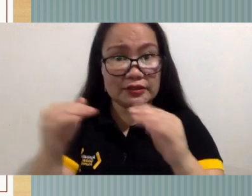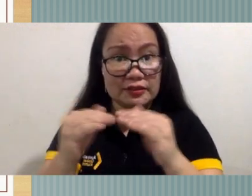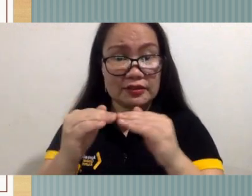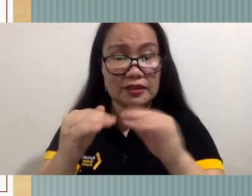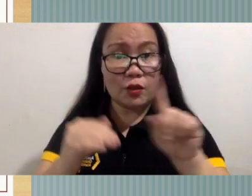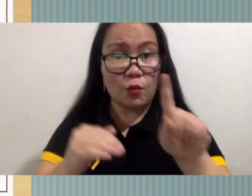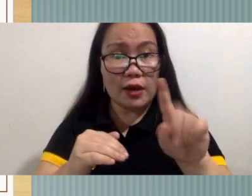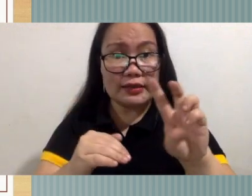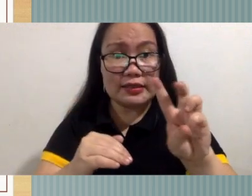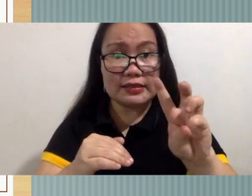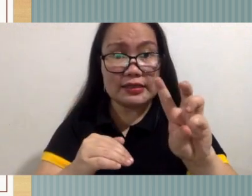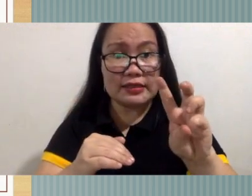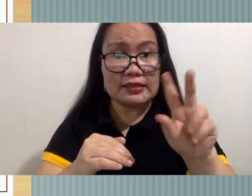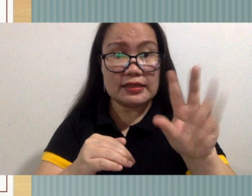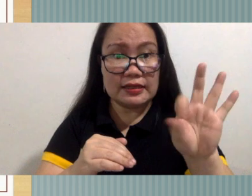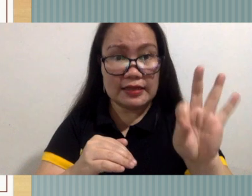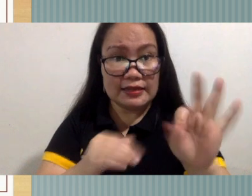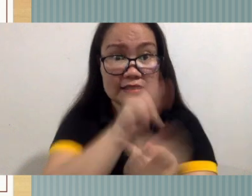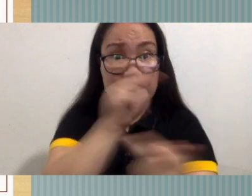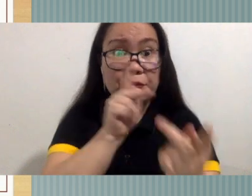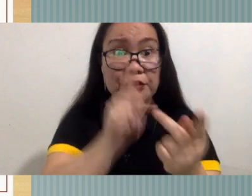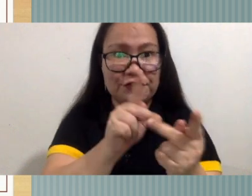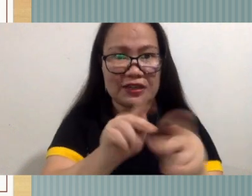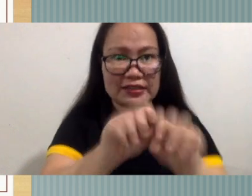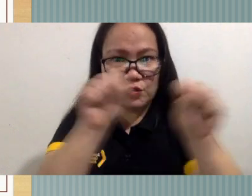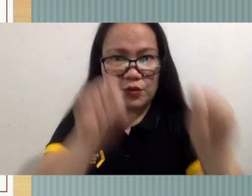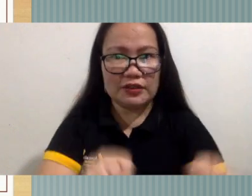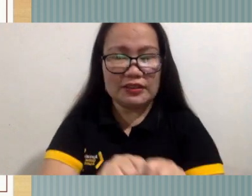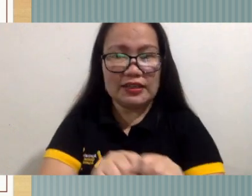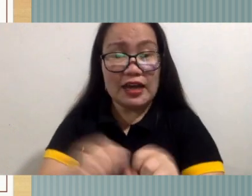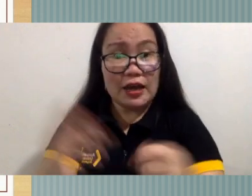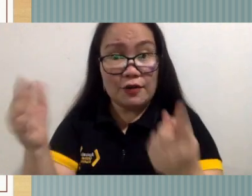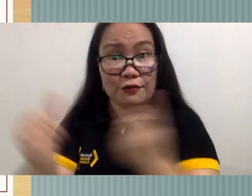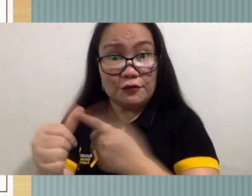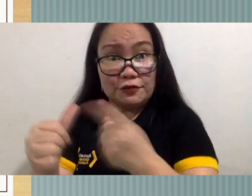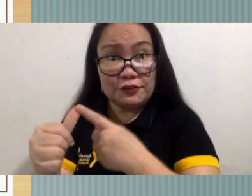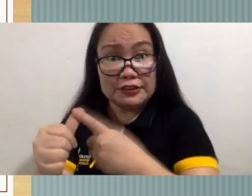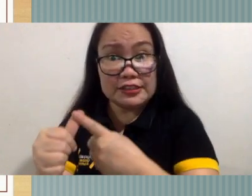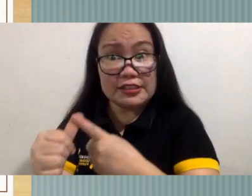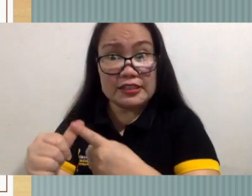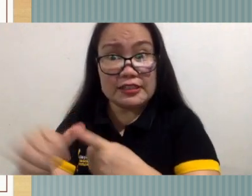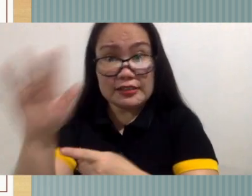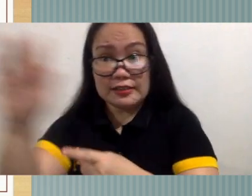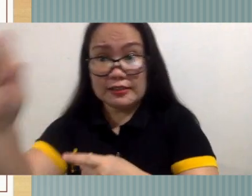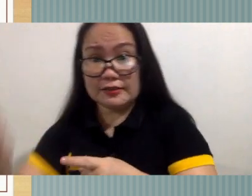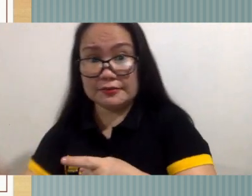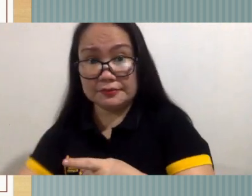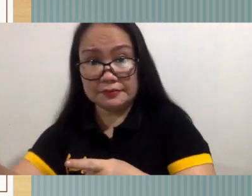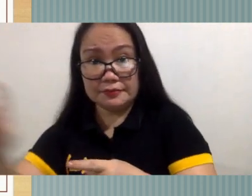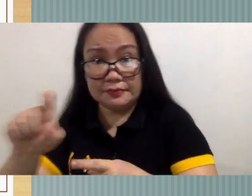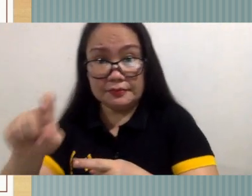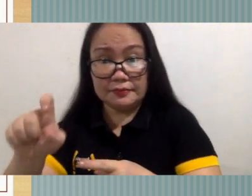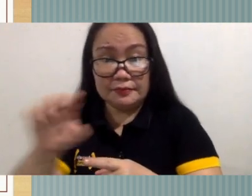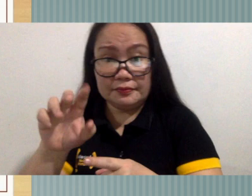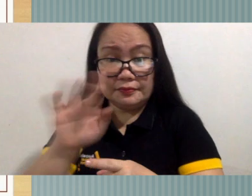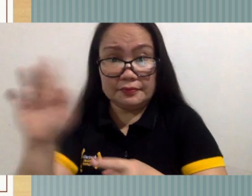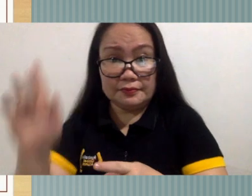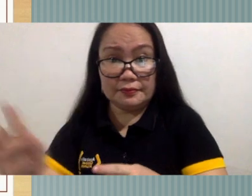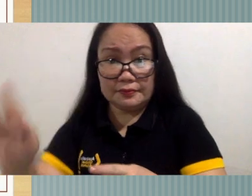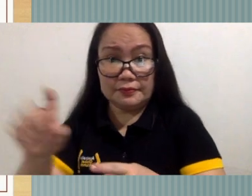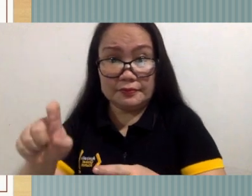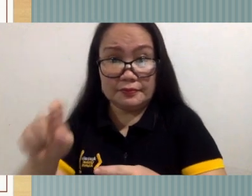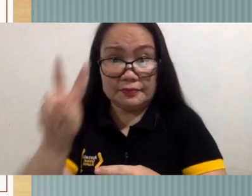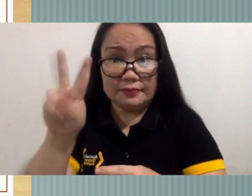Next, again, 169 is a perfect square. So, again, first step, get the square root of